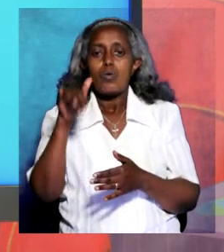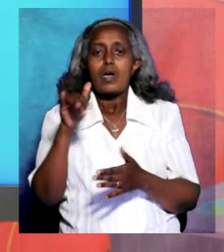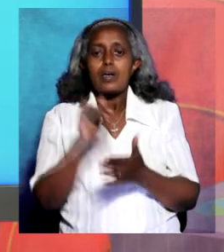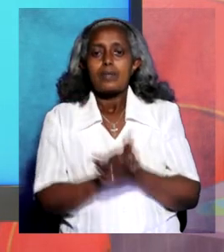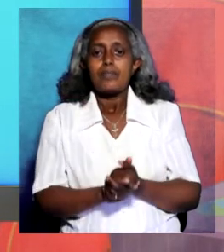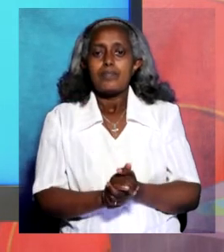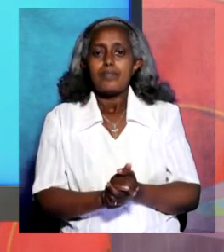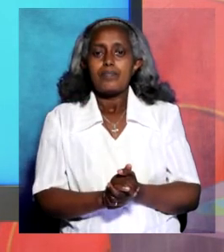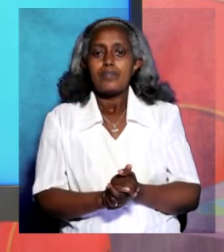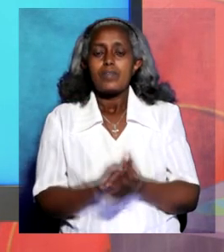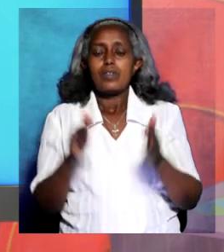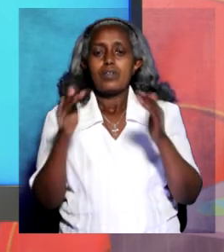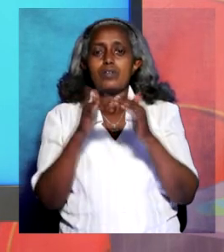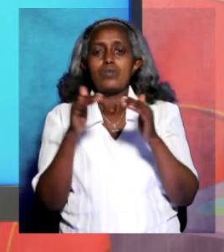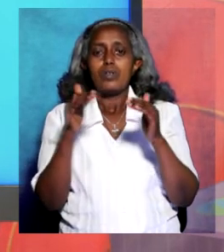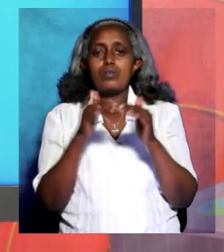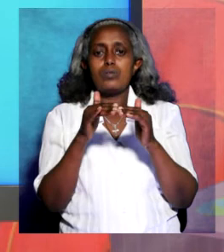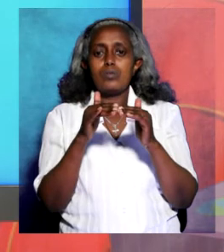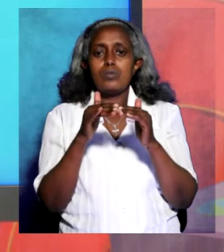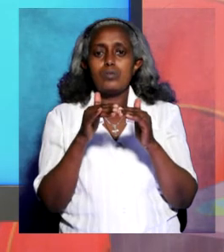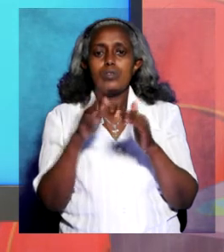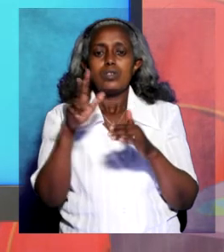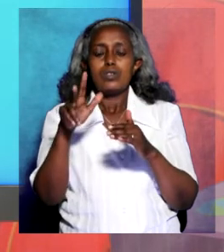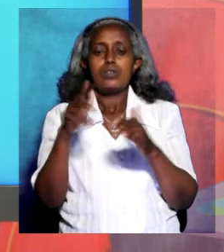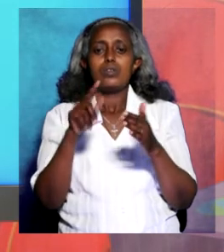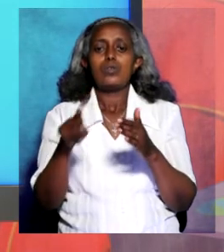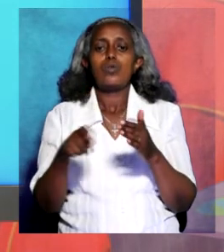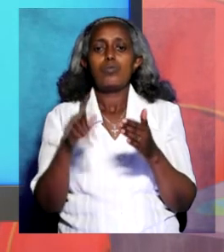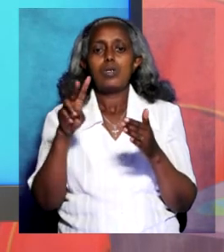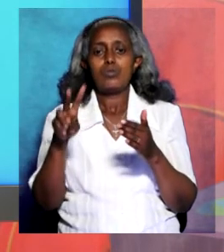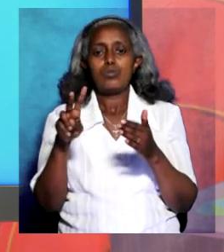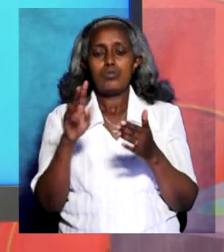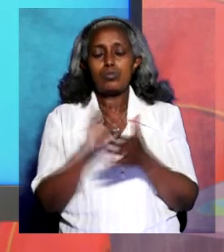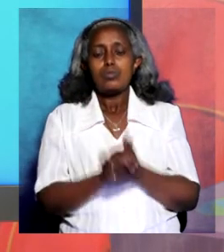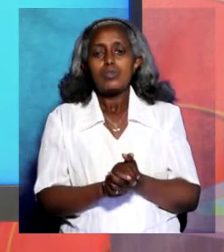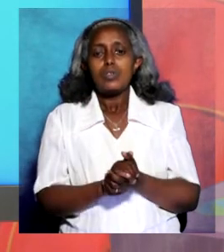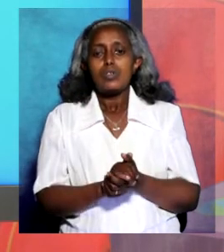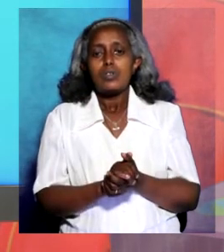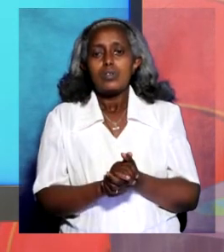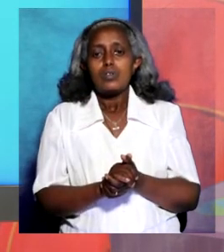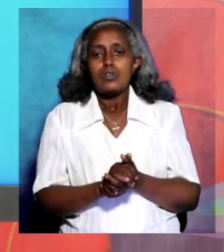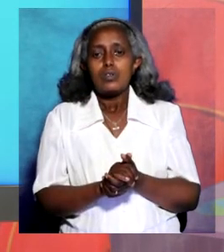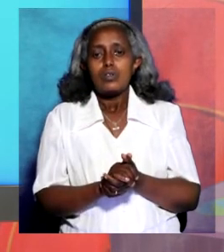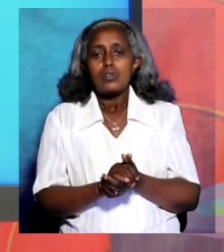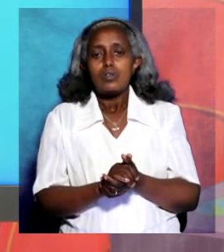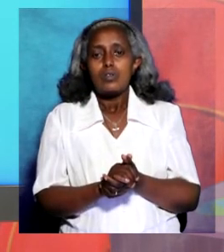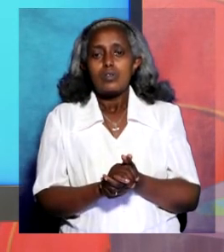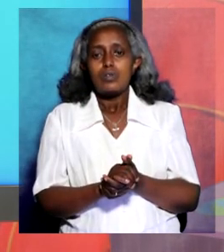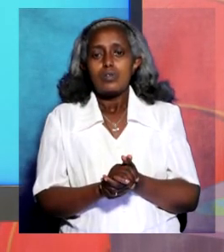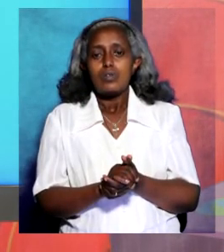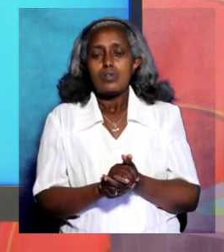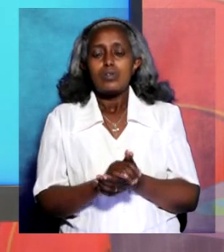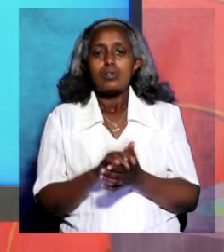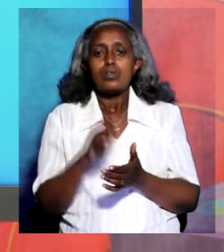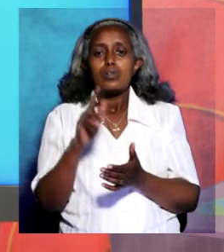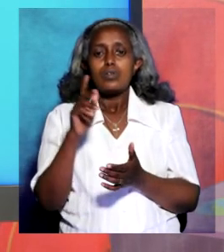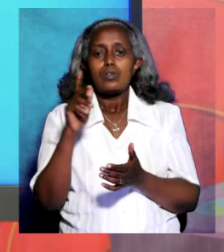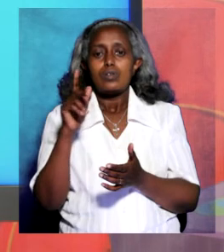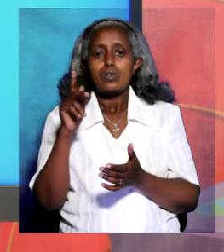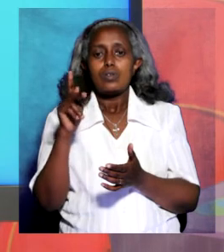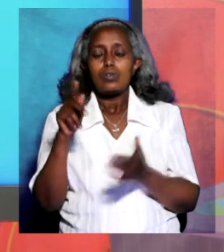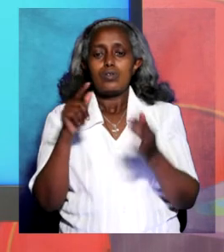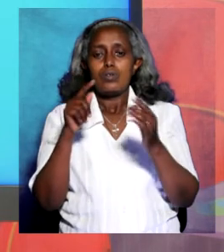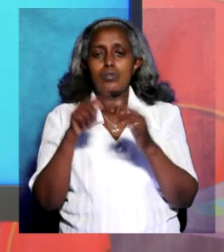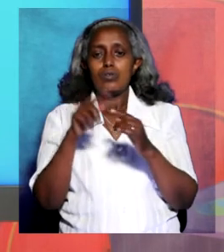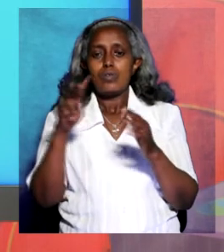y is equal to 3,2 into t,